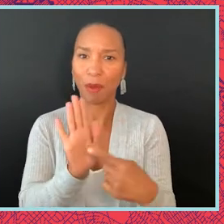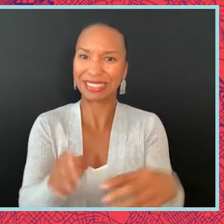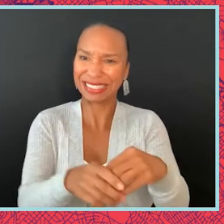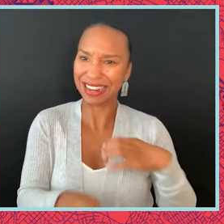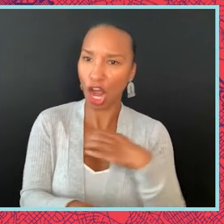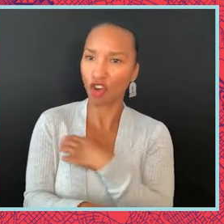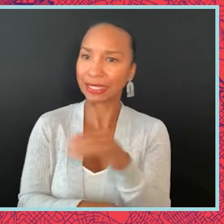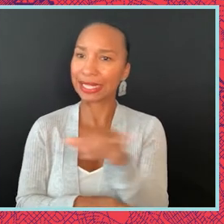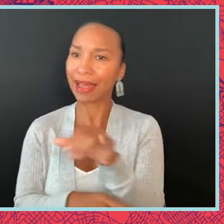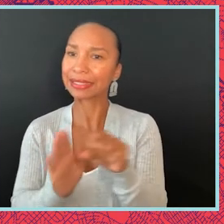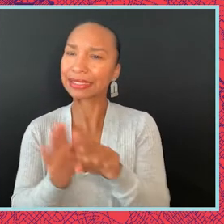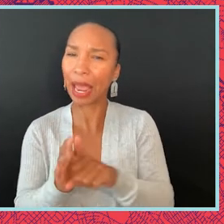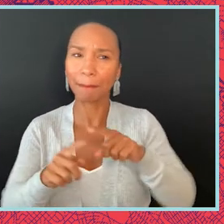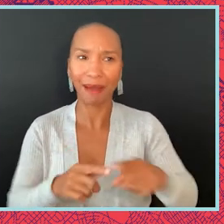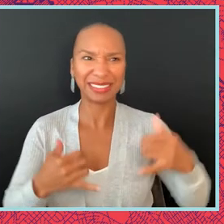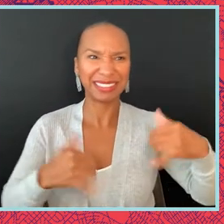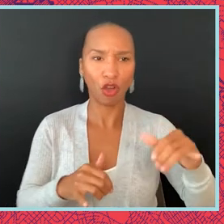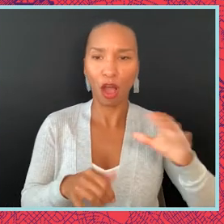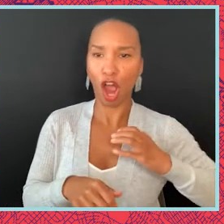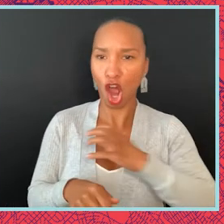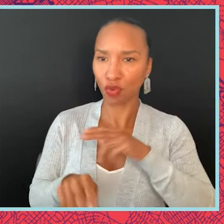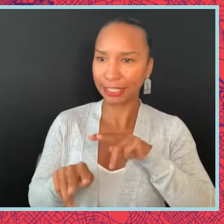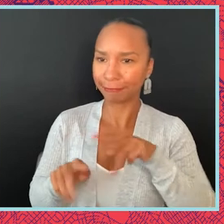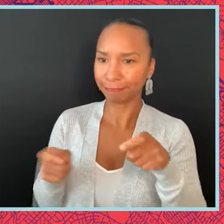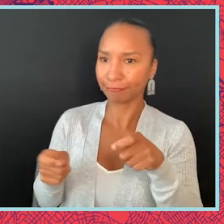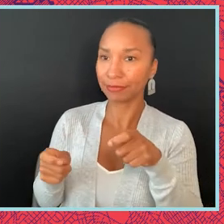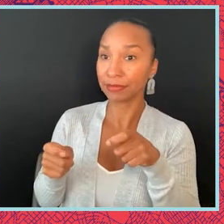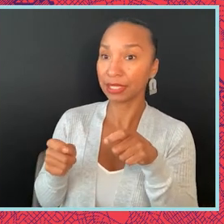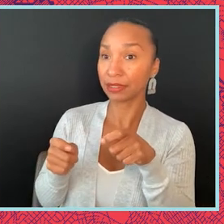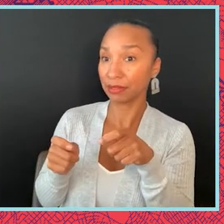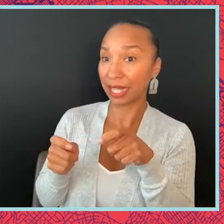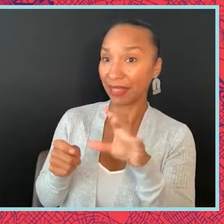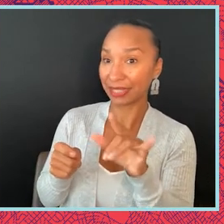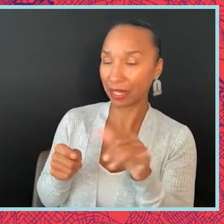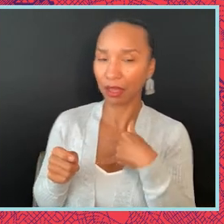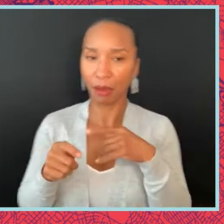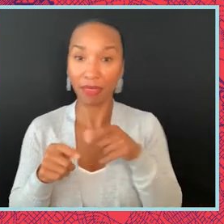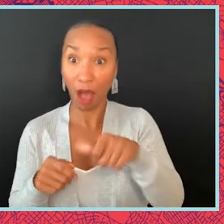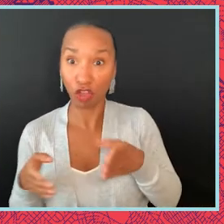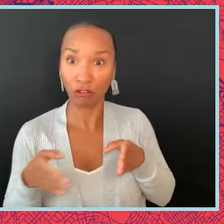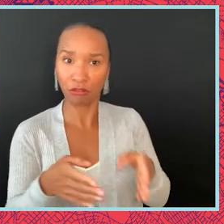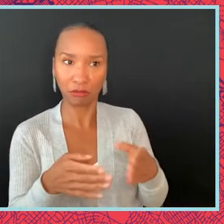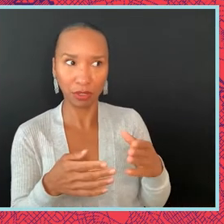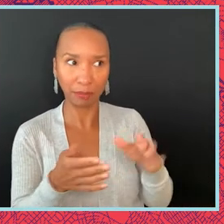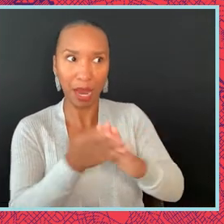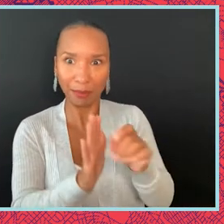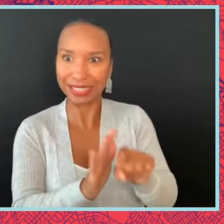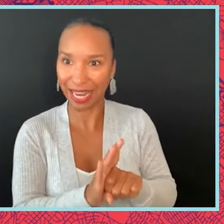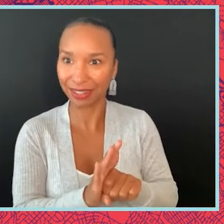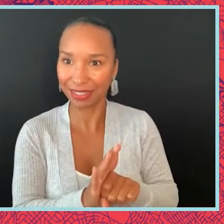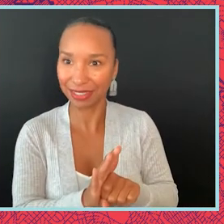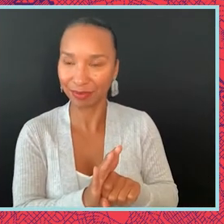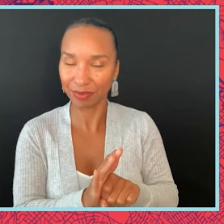but still have Congress sort of oversee the city. And then they saw the option of statehood. And what they